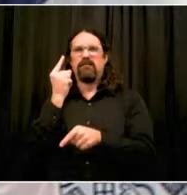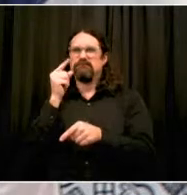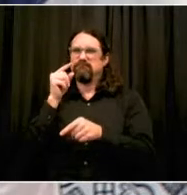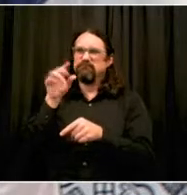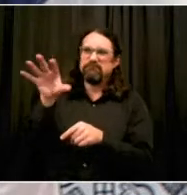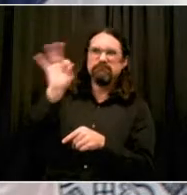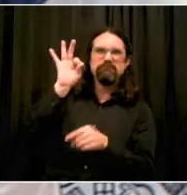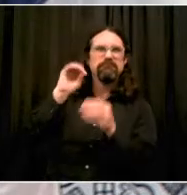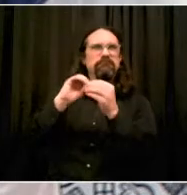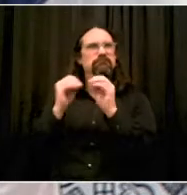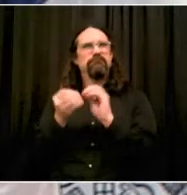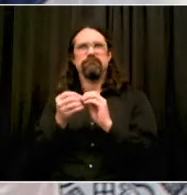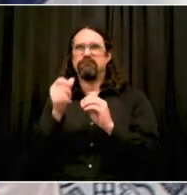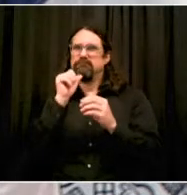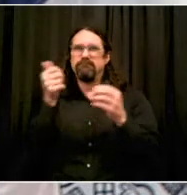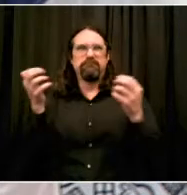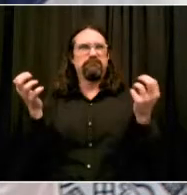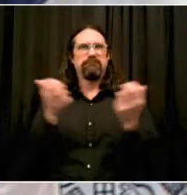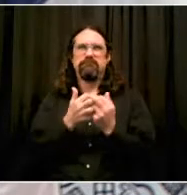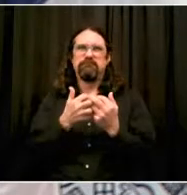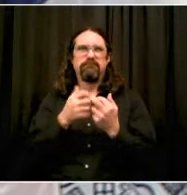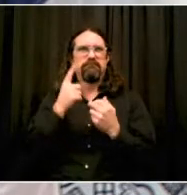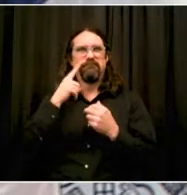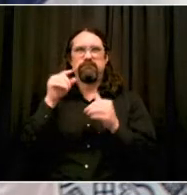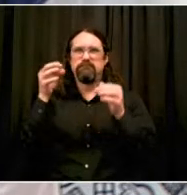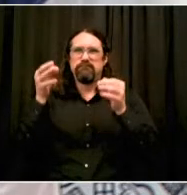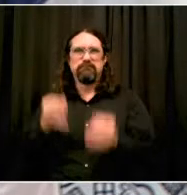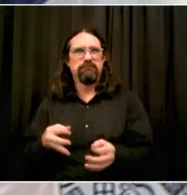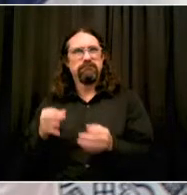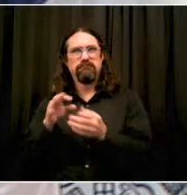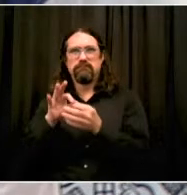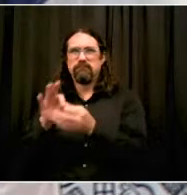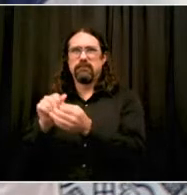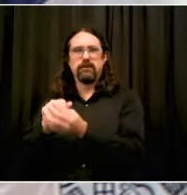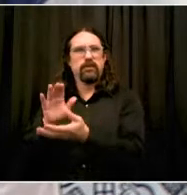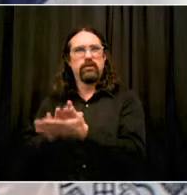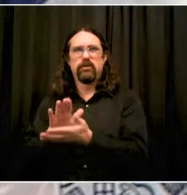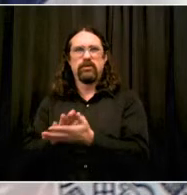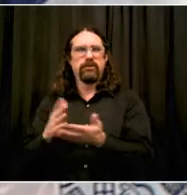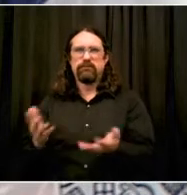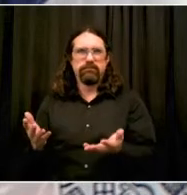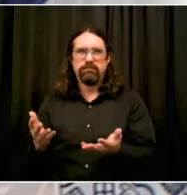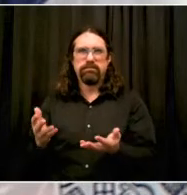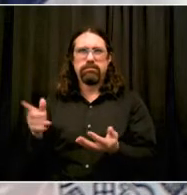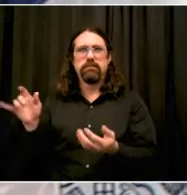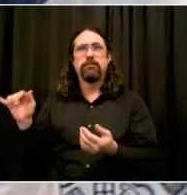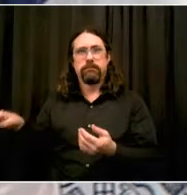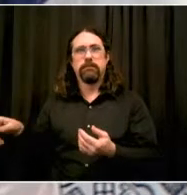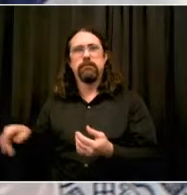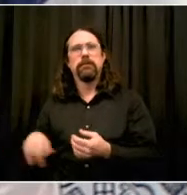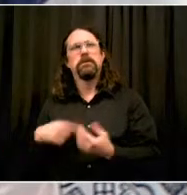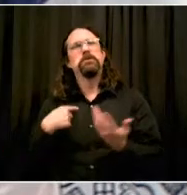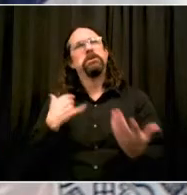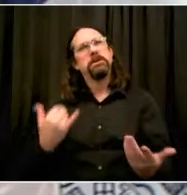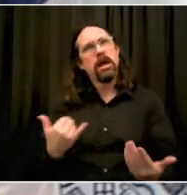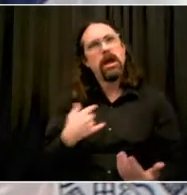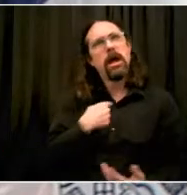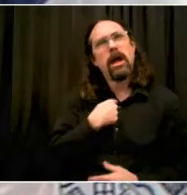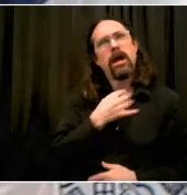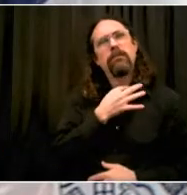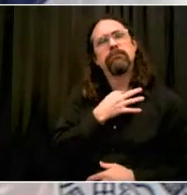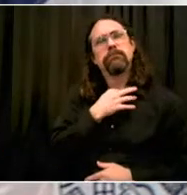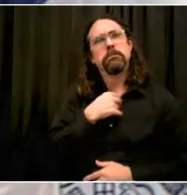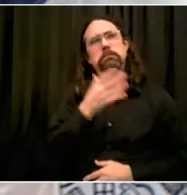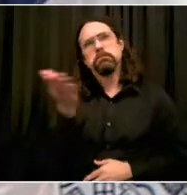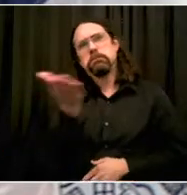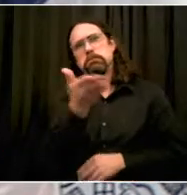that. What has been going on behind the scenes as far as the discussion on the use of that 3%